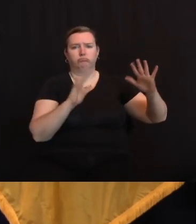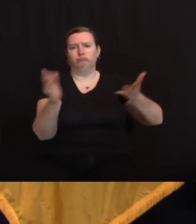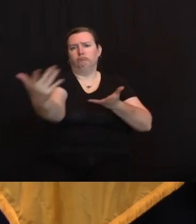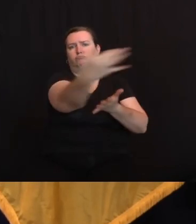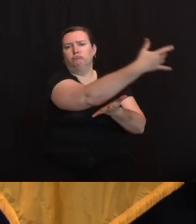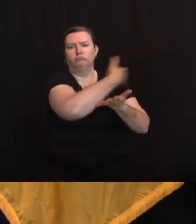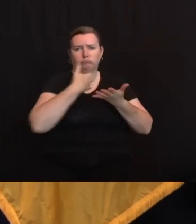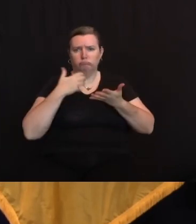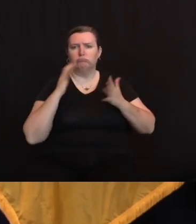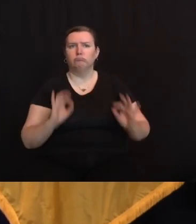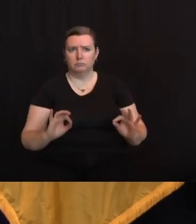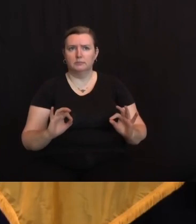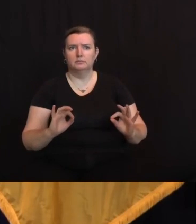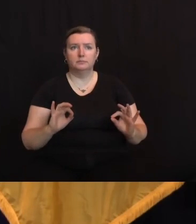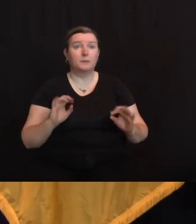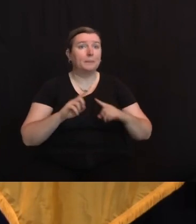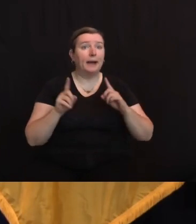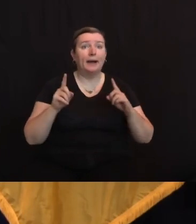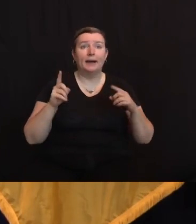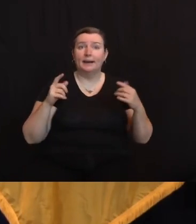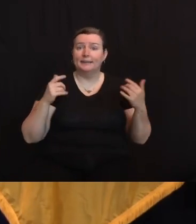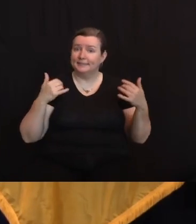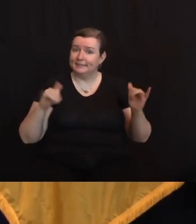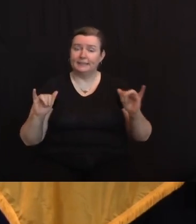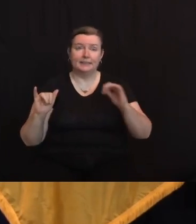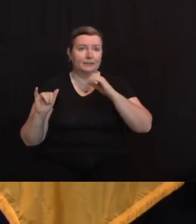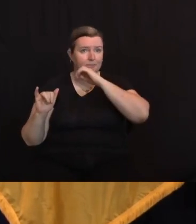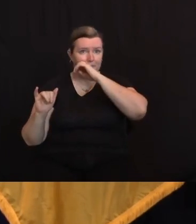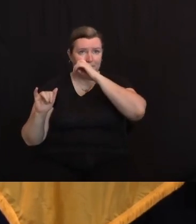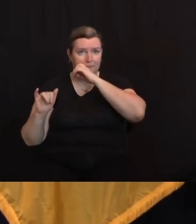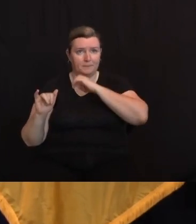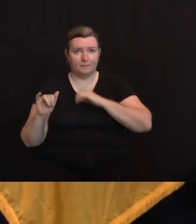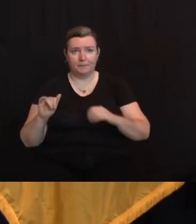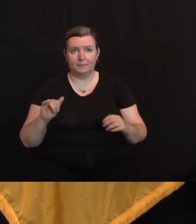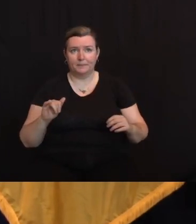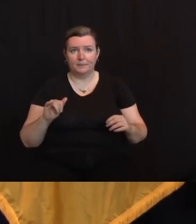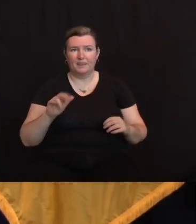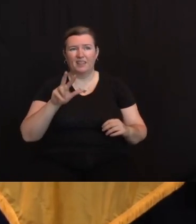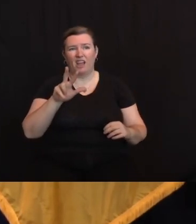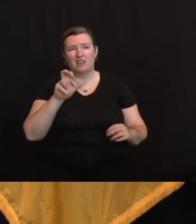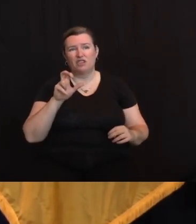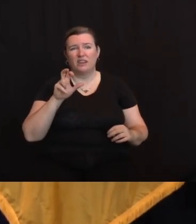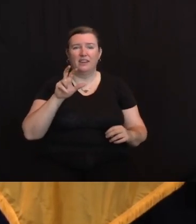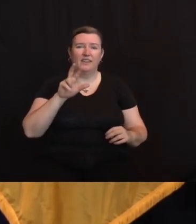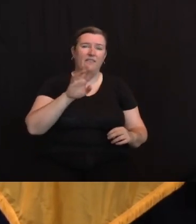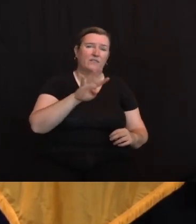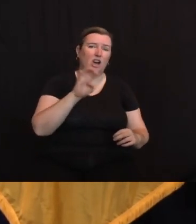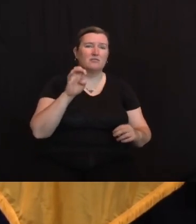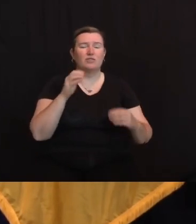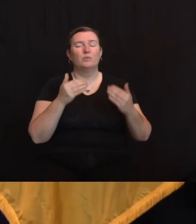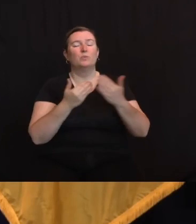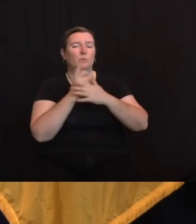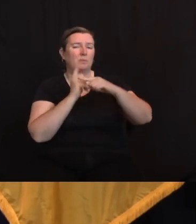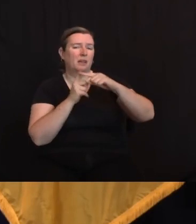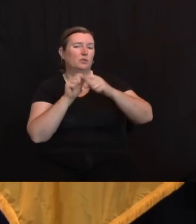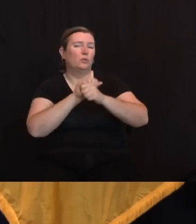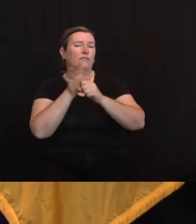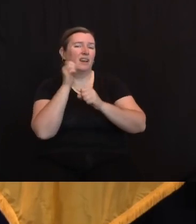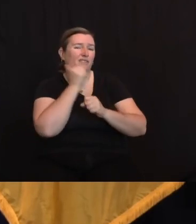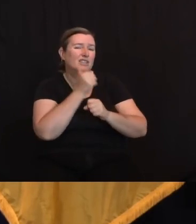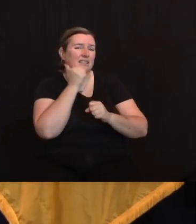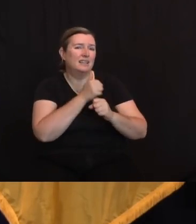to be said that we are still, plus or minus 300 to 400 new cases a day. And hospitalizations are